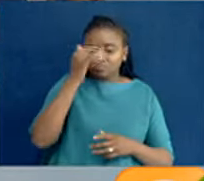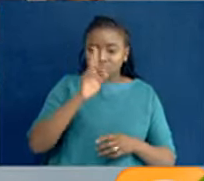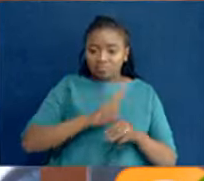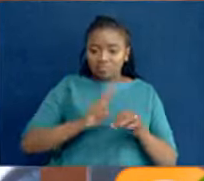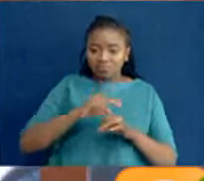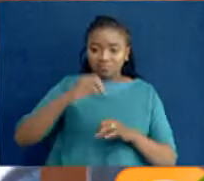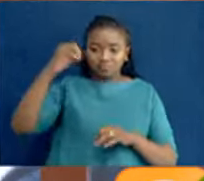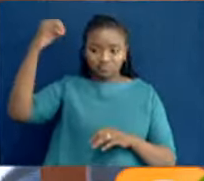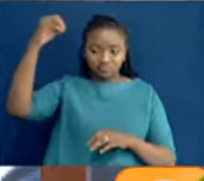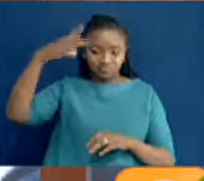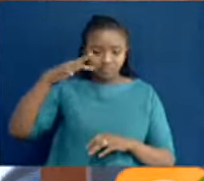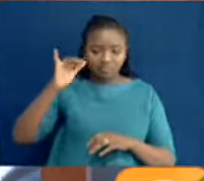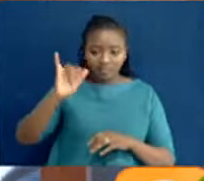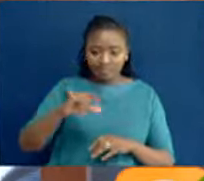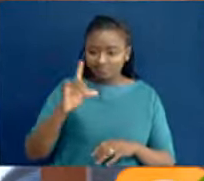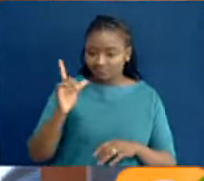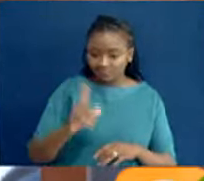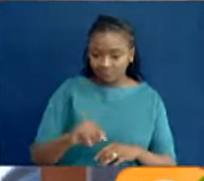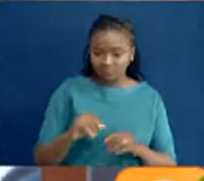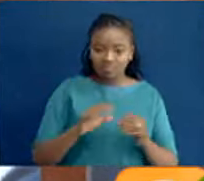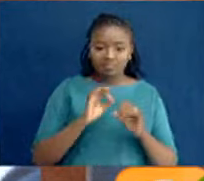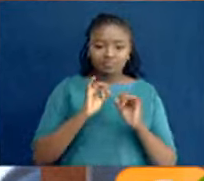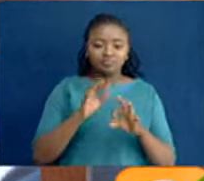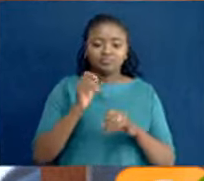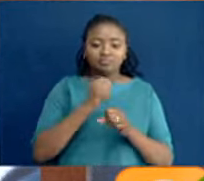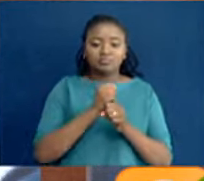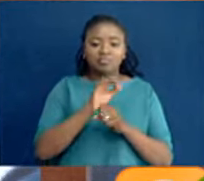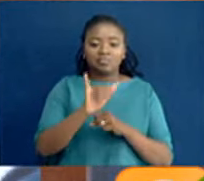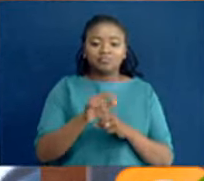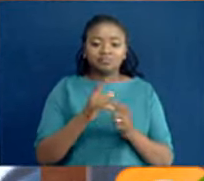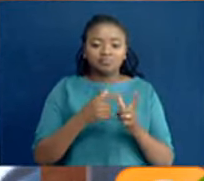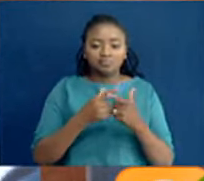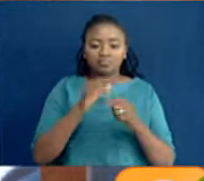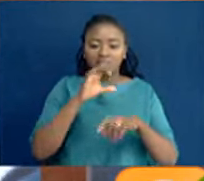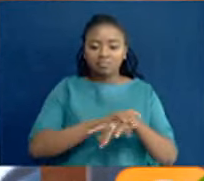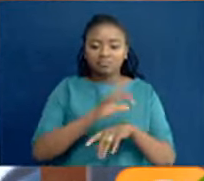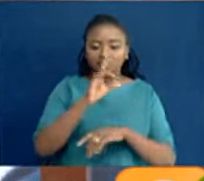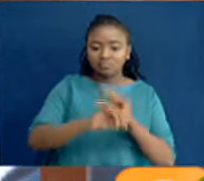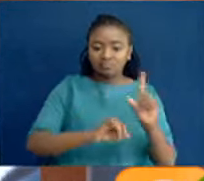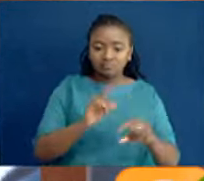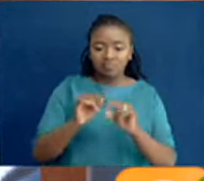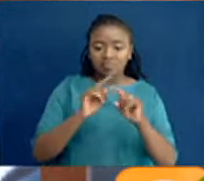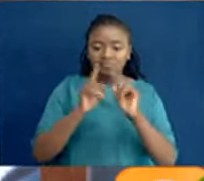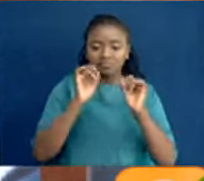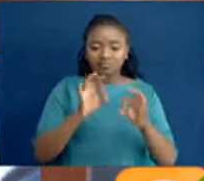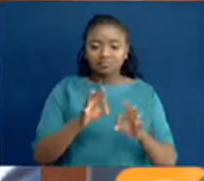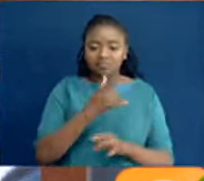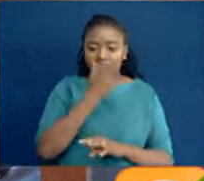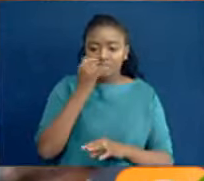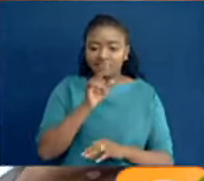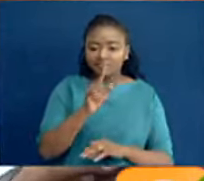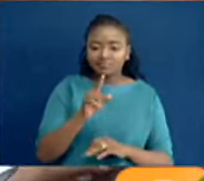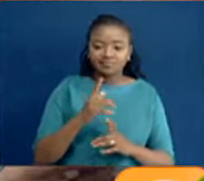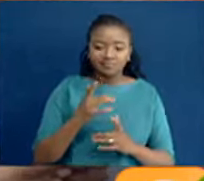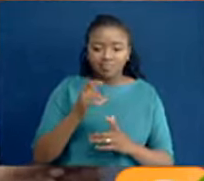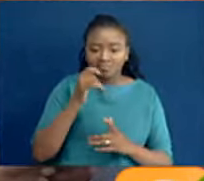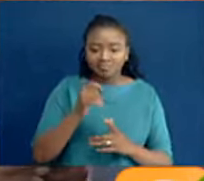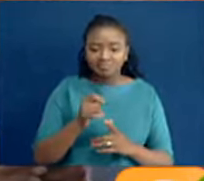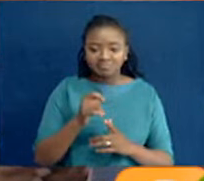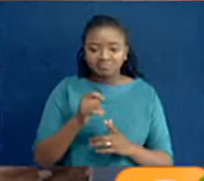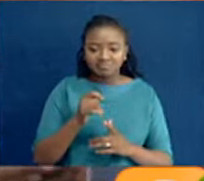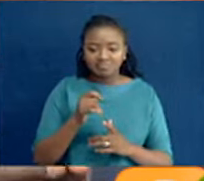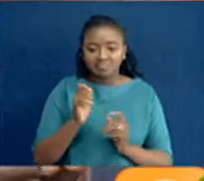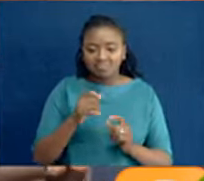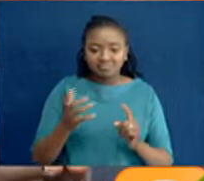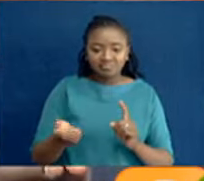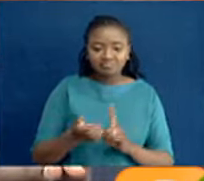biofuels. Once you do that, you reduce the cost of transport. But if you make it also dignified, you ensure that the 13% who